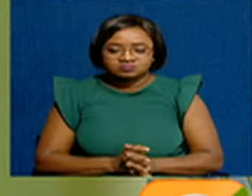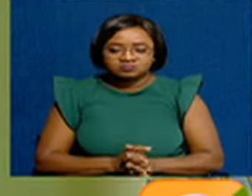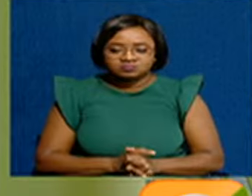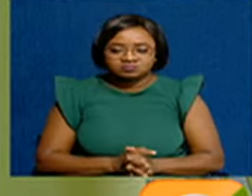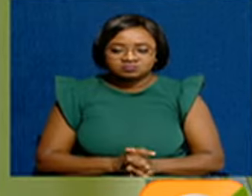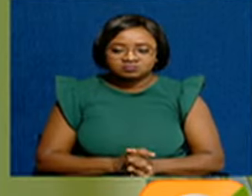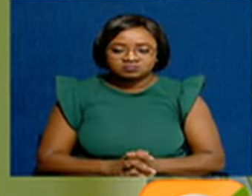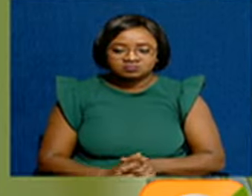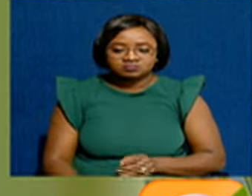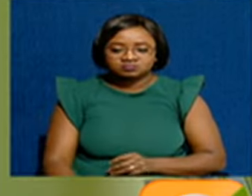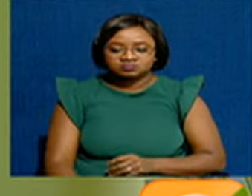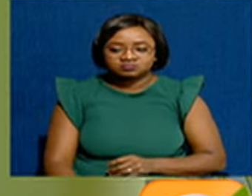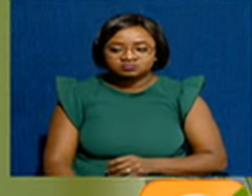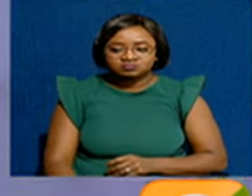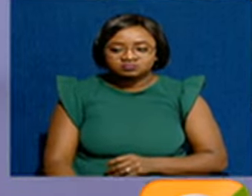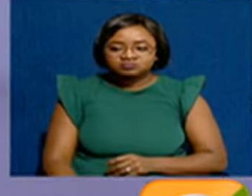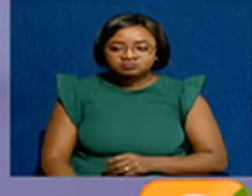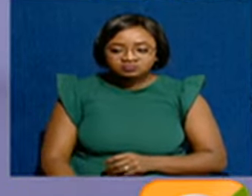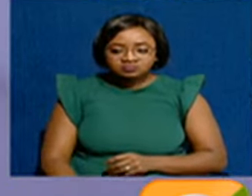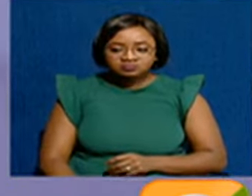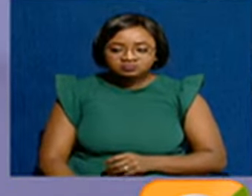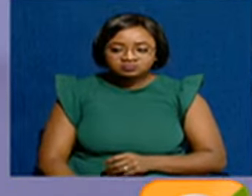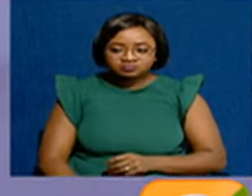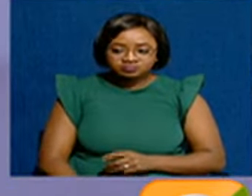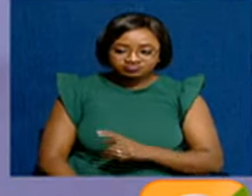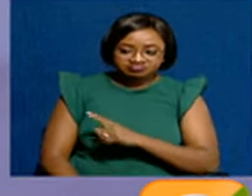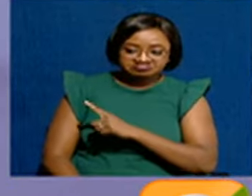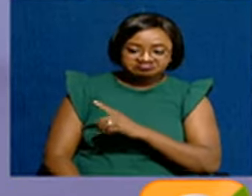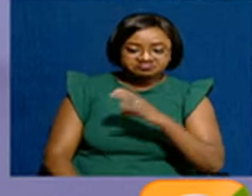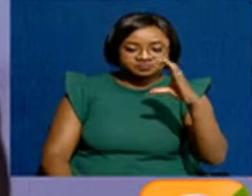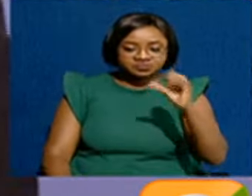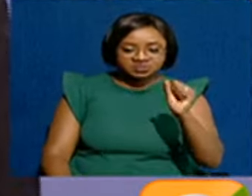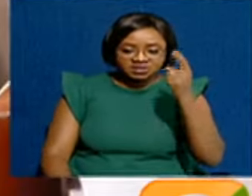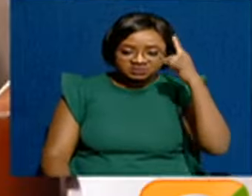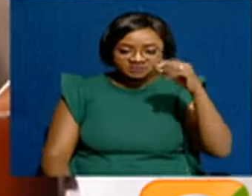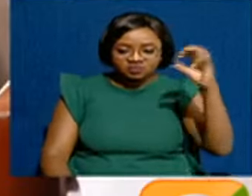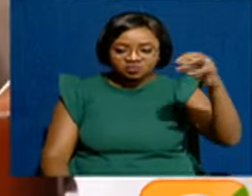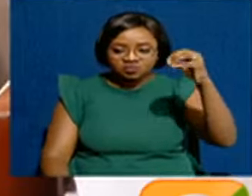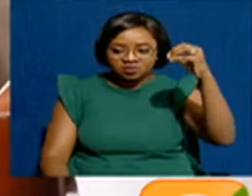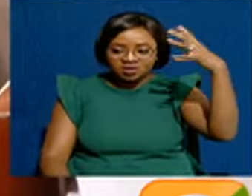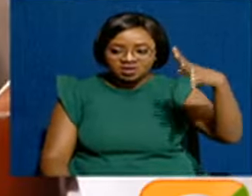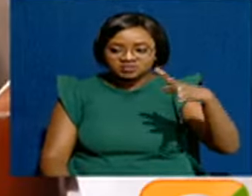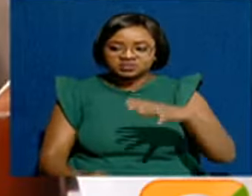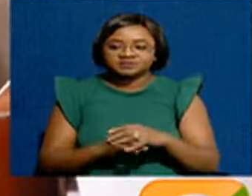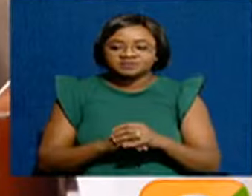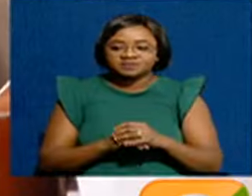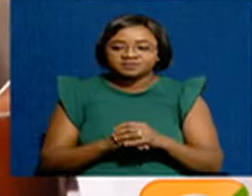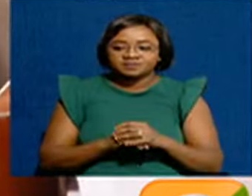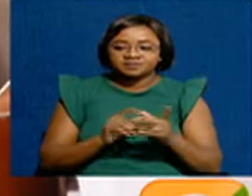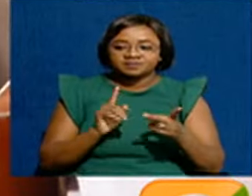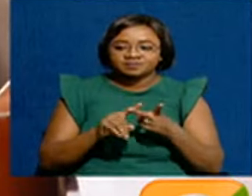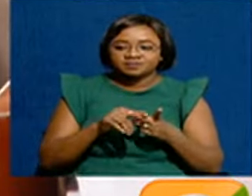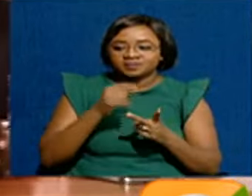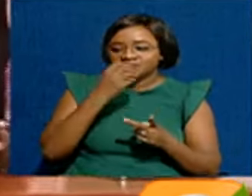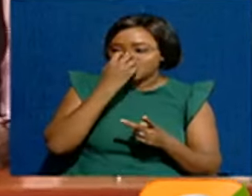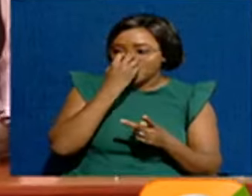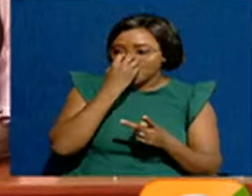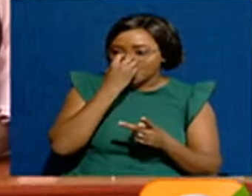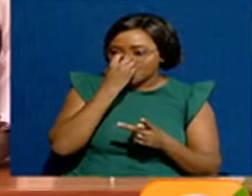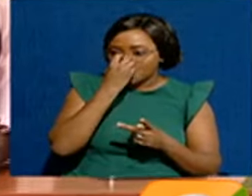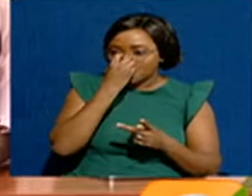project. In what Energy Cabinet Secretary Davis Tshiyeshe described as an uncommon occurrence, Jumbo. President William Ruto on Monday presided over